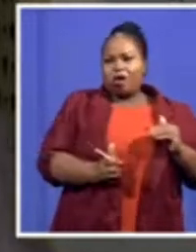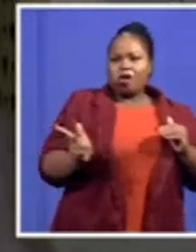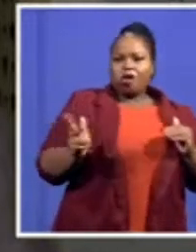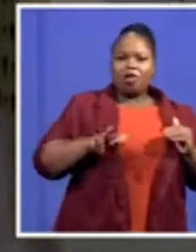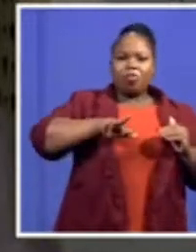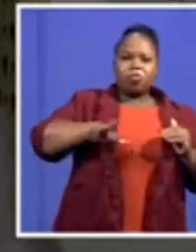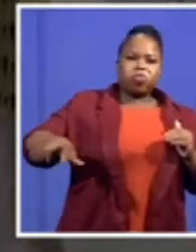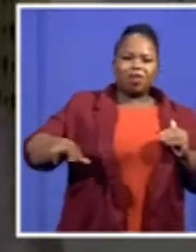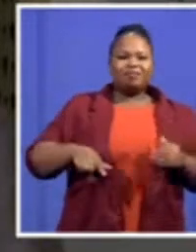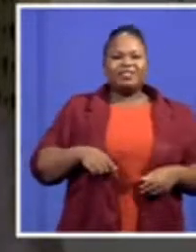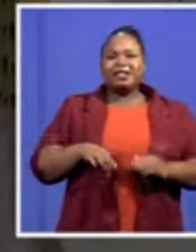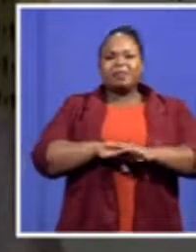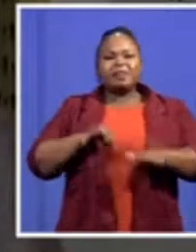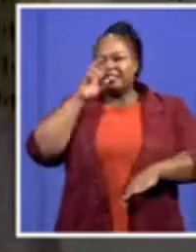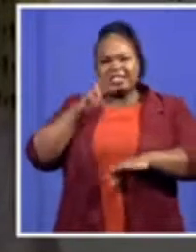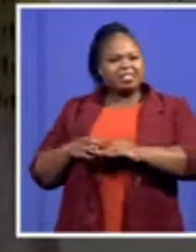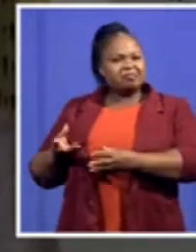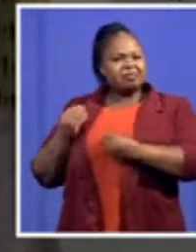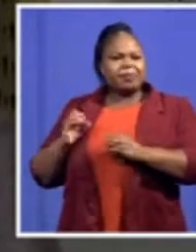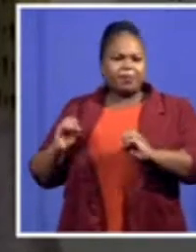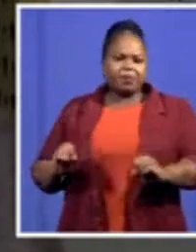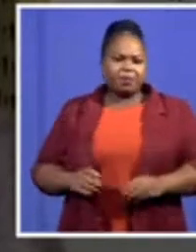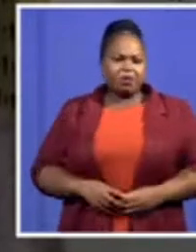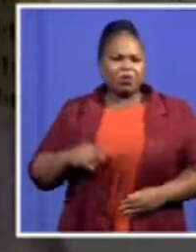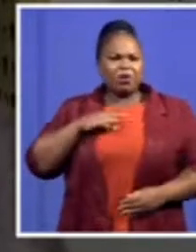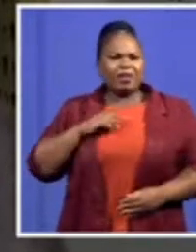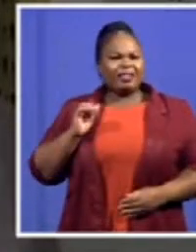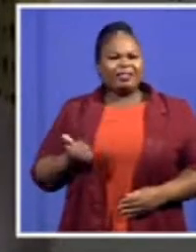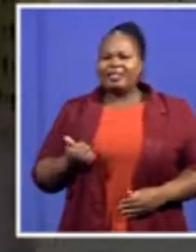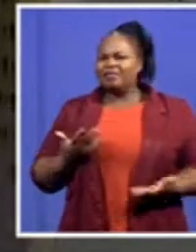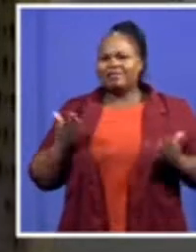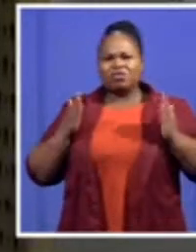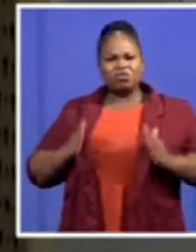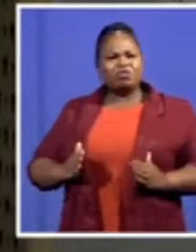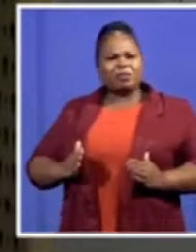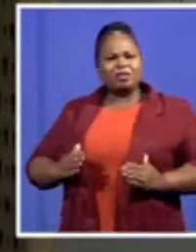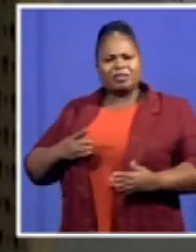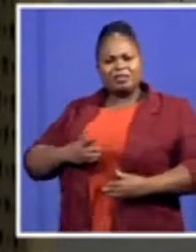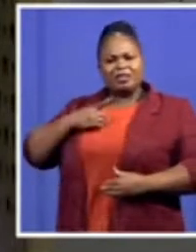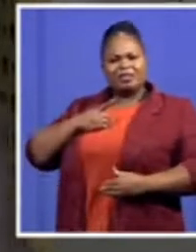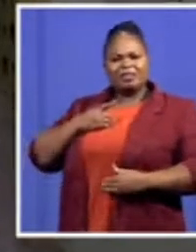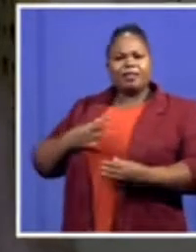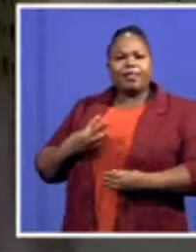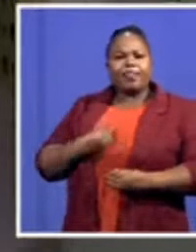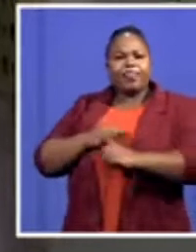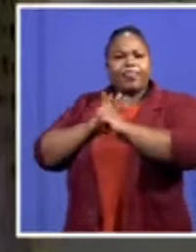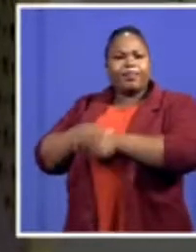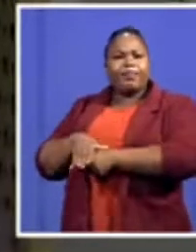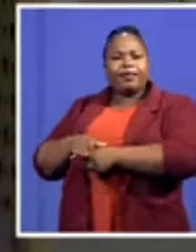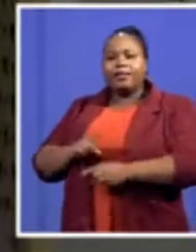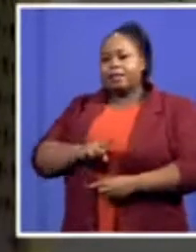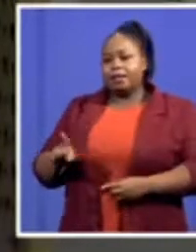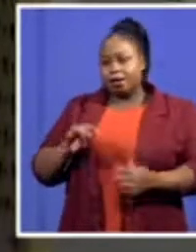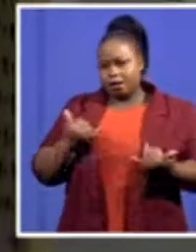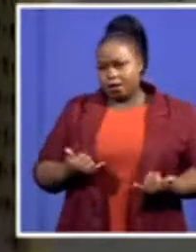needs, which impugned on their human dignity. It therefore stands to reason that provision of basic